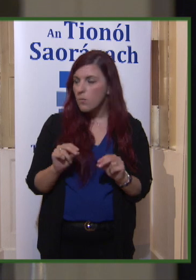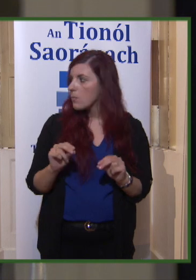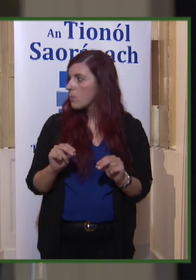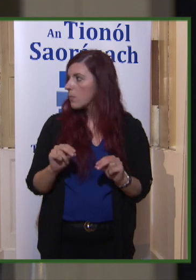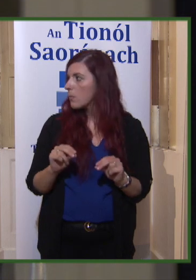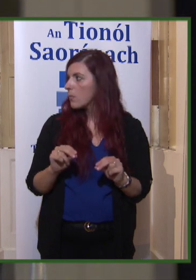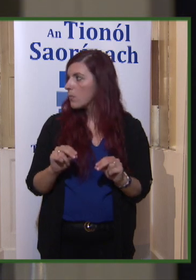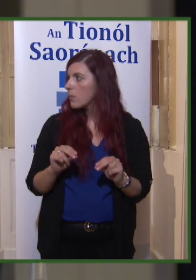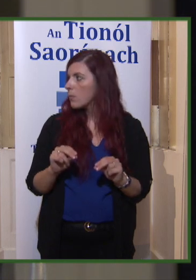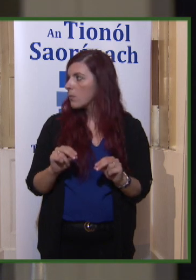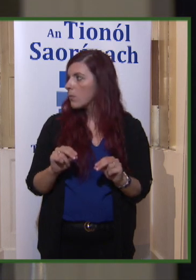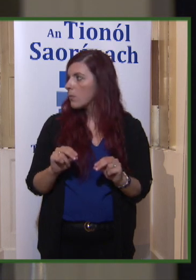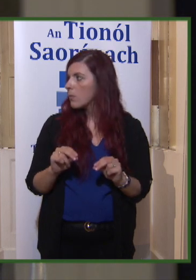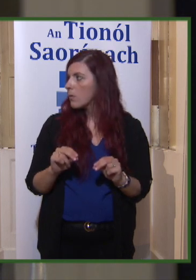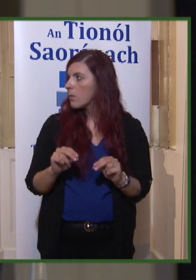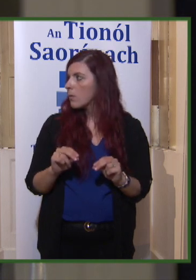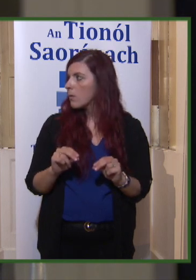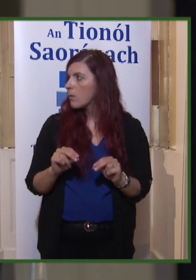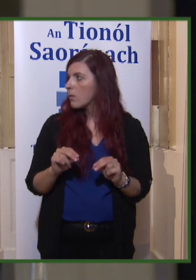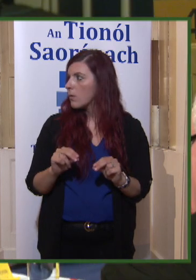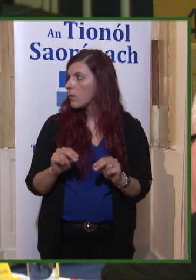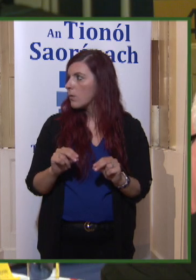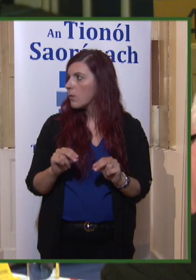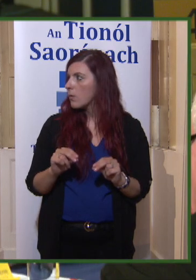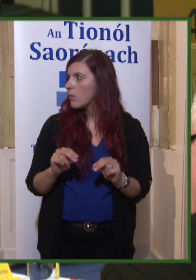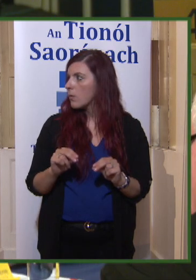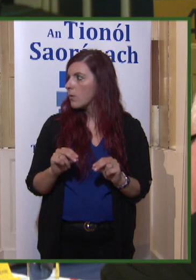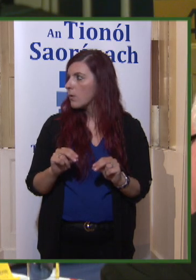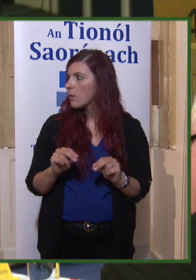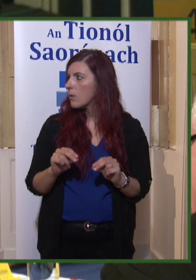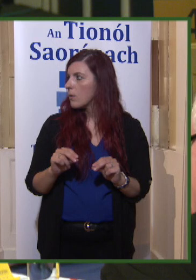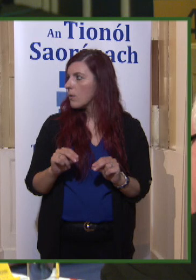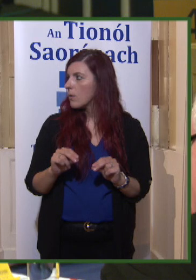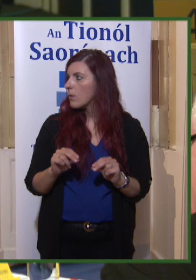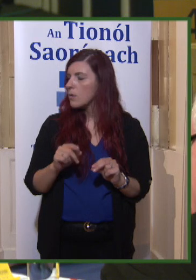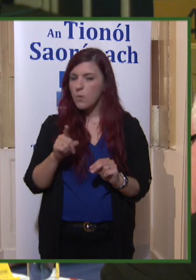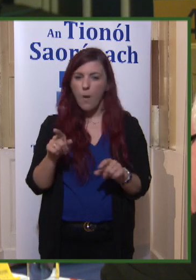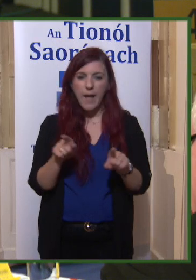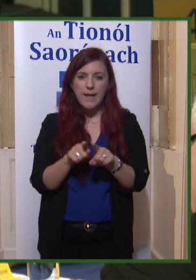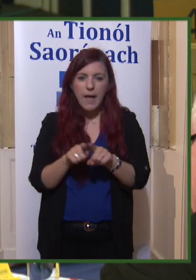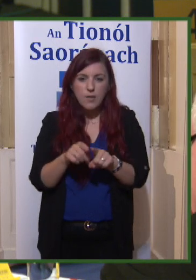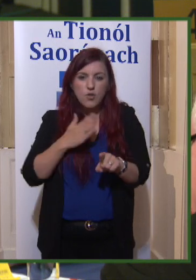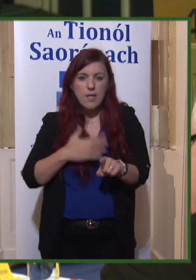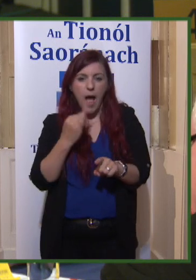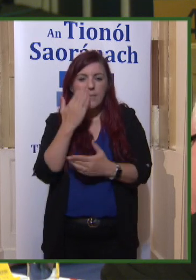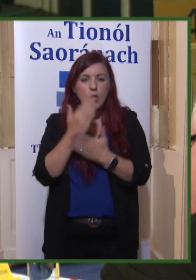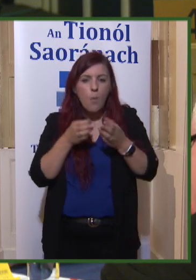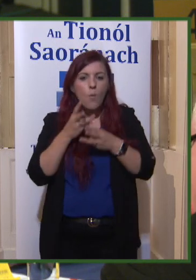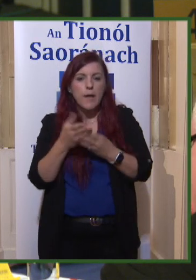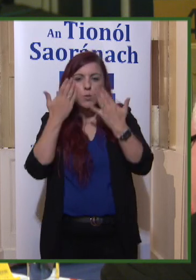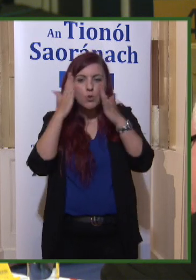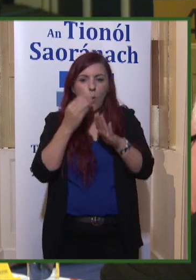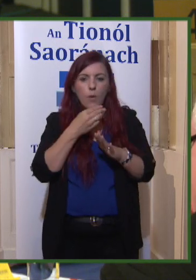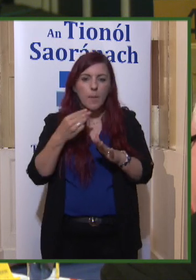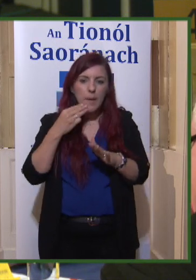proposing? Yeah, so on the 1,000, the declaration of support, again, for the same reason, to show people are committed, that they would have,